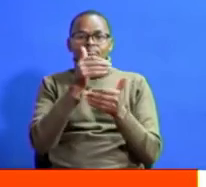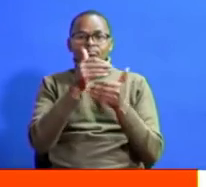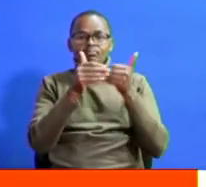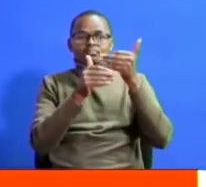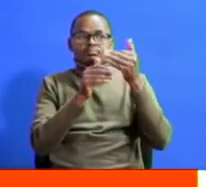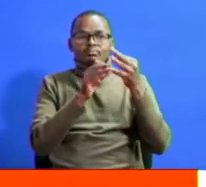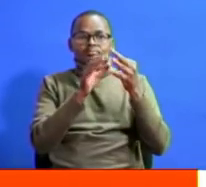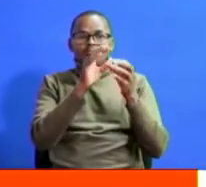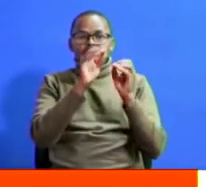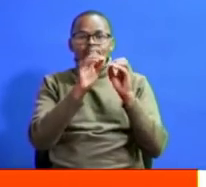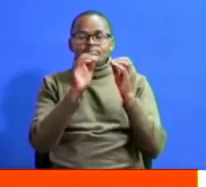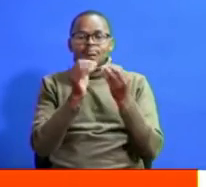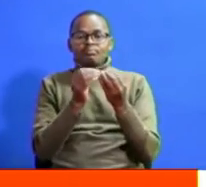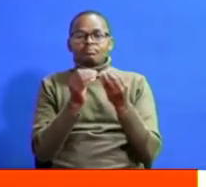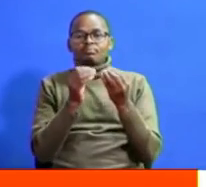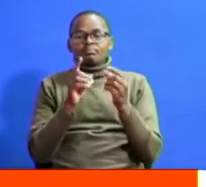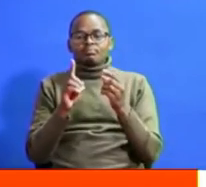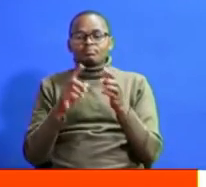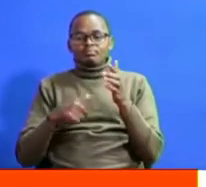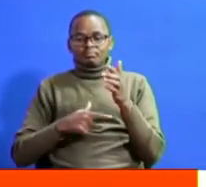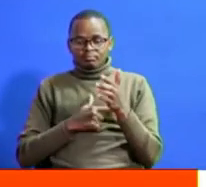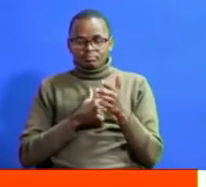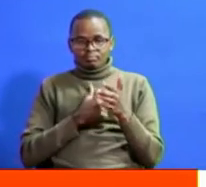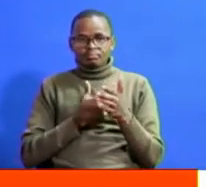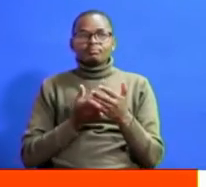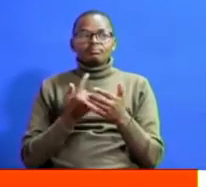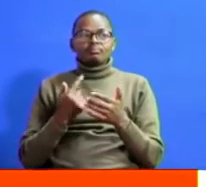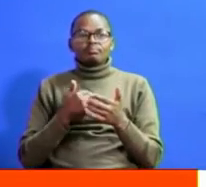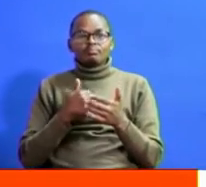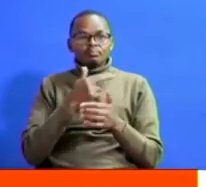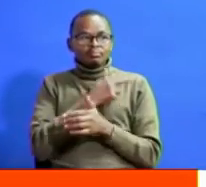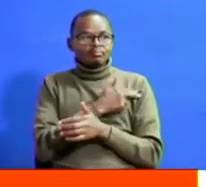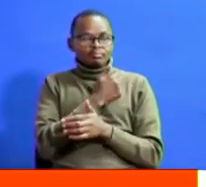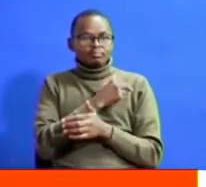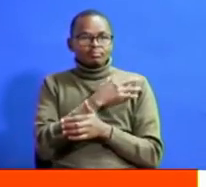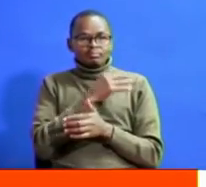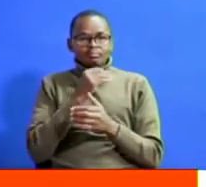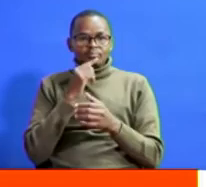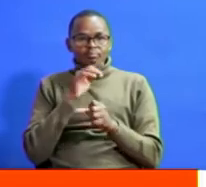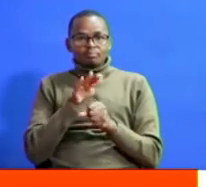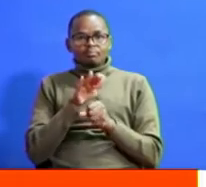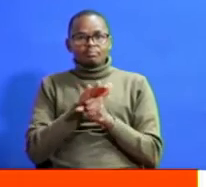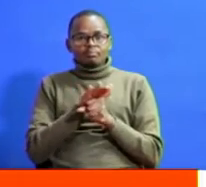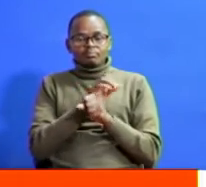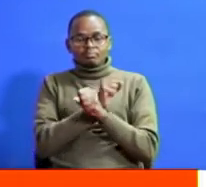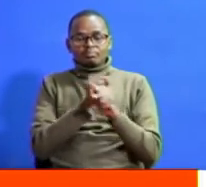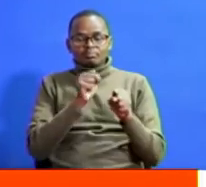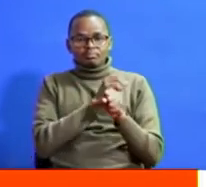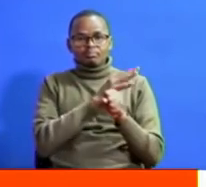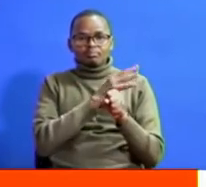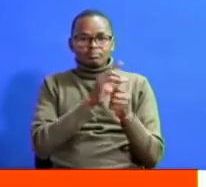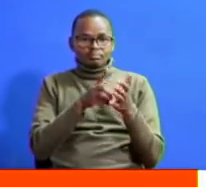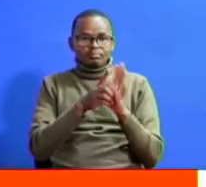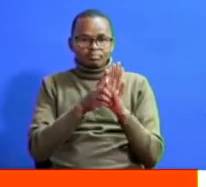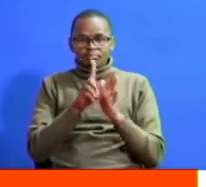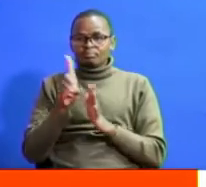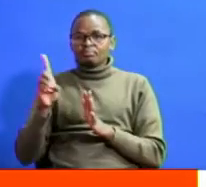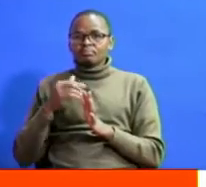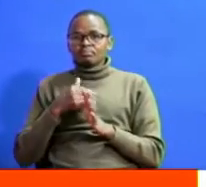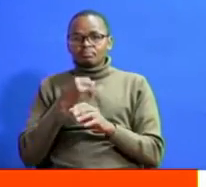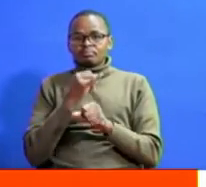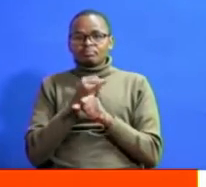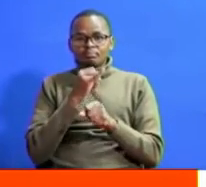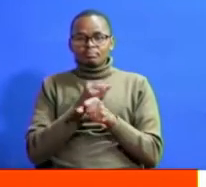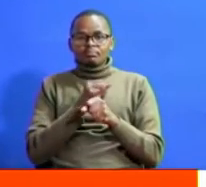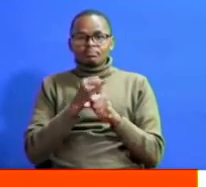construction organizations. Obukwesi visited the patients at the hospital and assured them of their safety and demanded that those whose jobs had